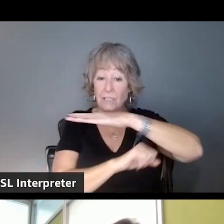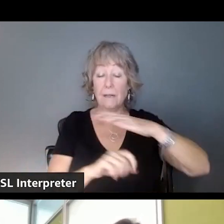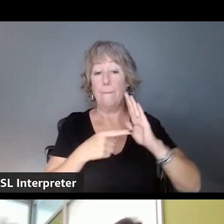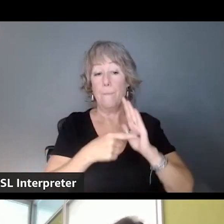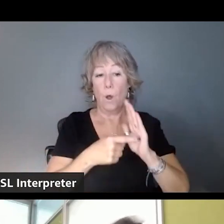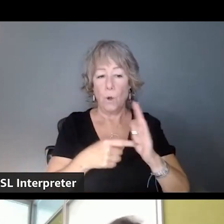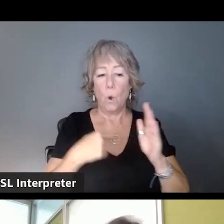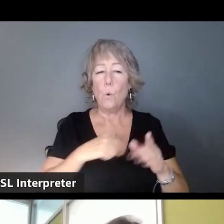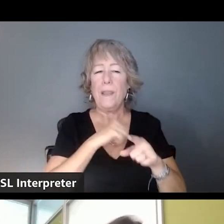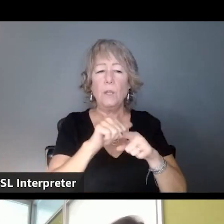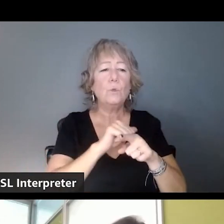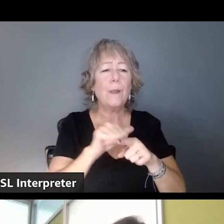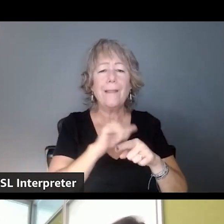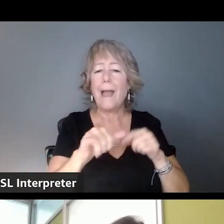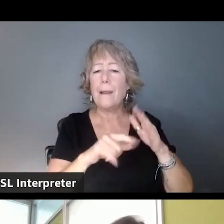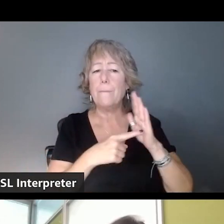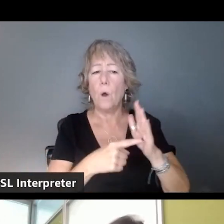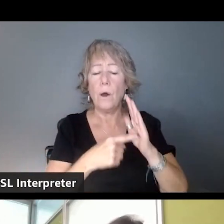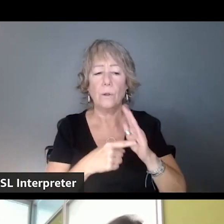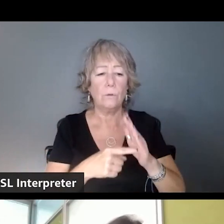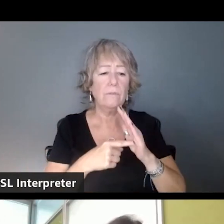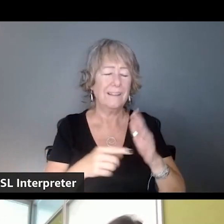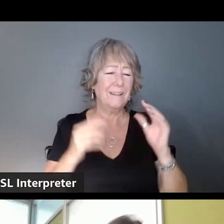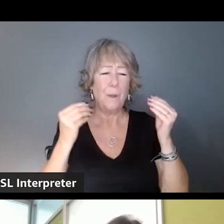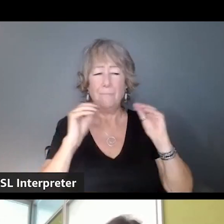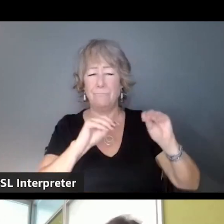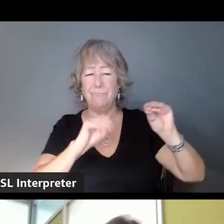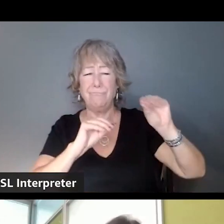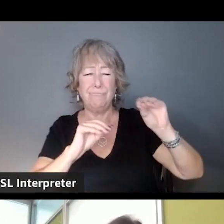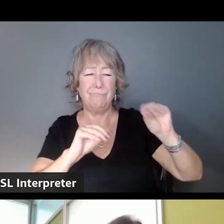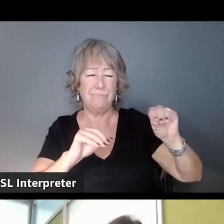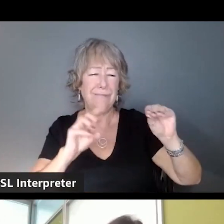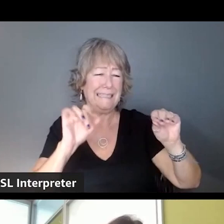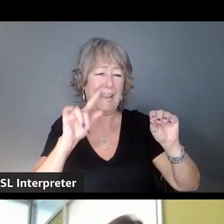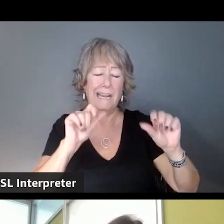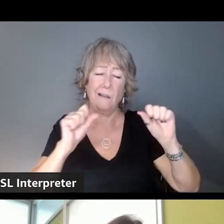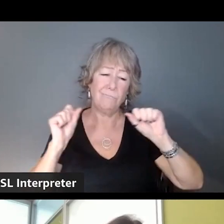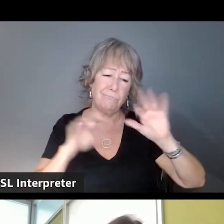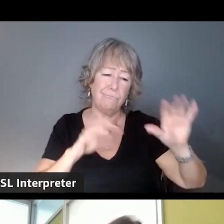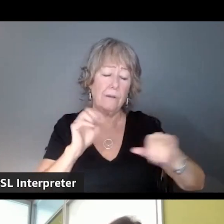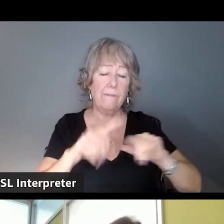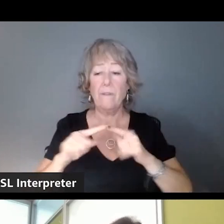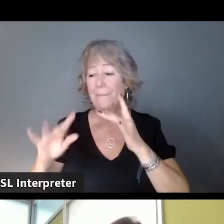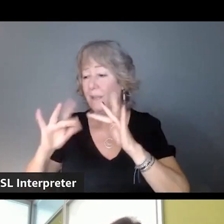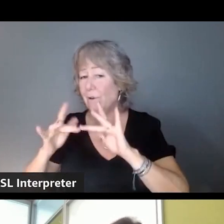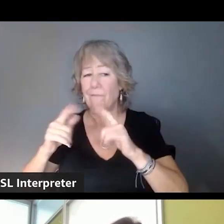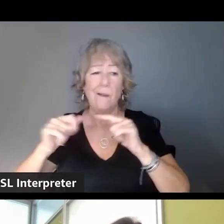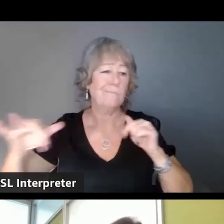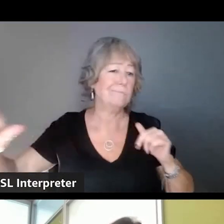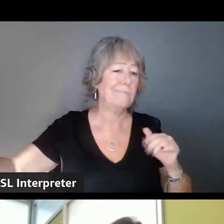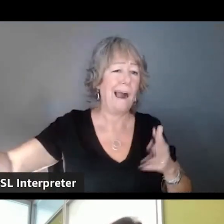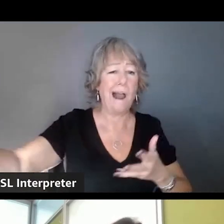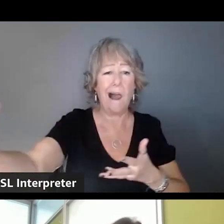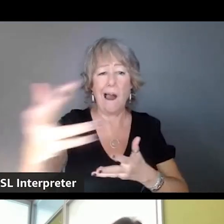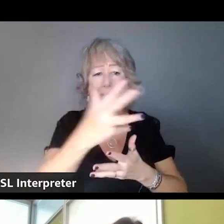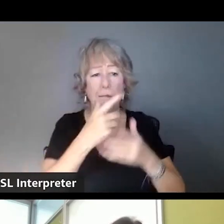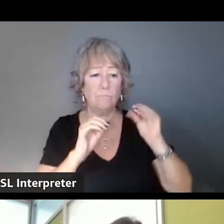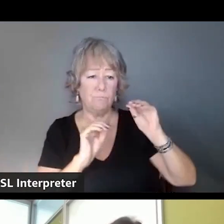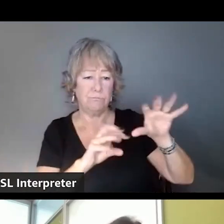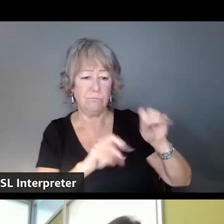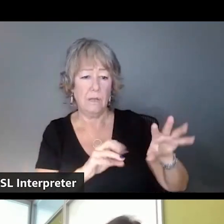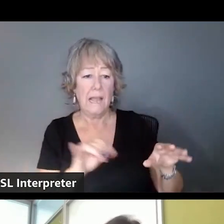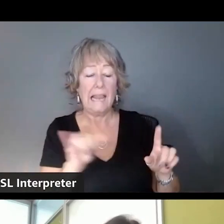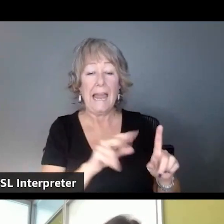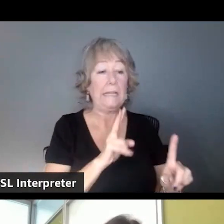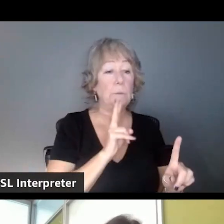at a lot of data. Usually model providers take data from the internet. Some also take some proprietary data. And it's like a 2-year-old